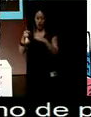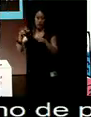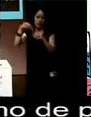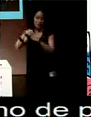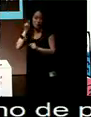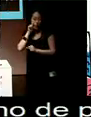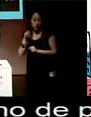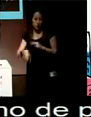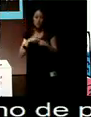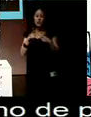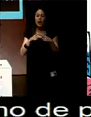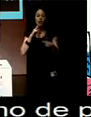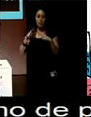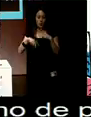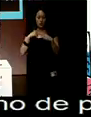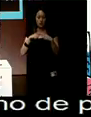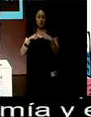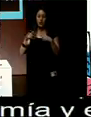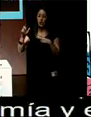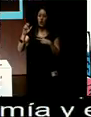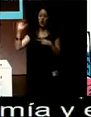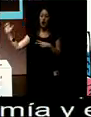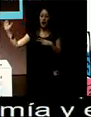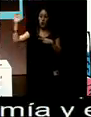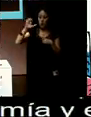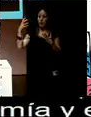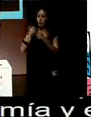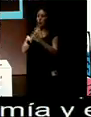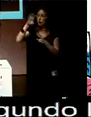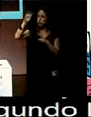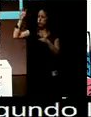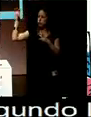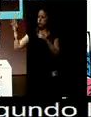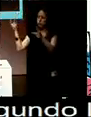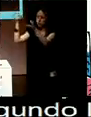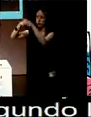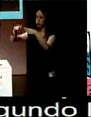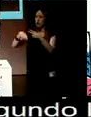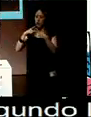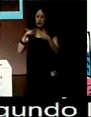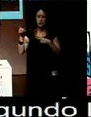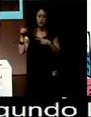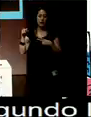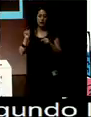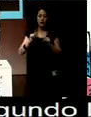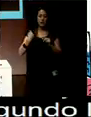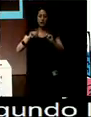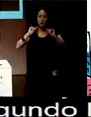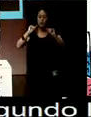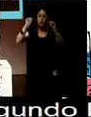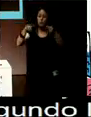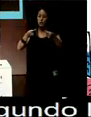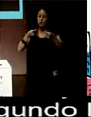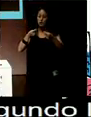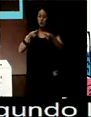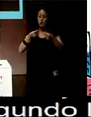states are signatories of the United Nations Charter for people with disabilities. This